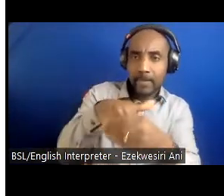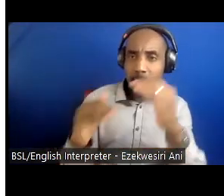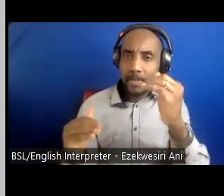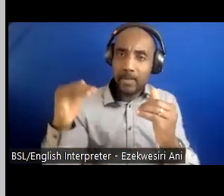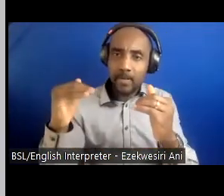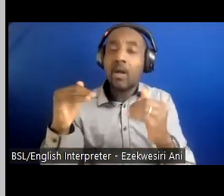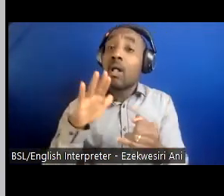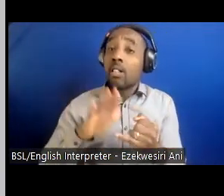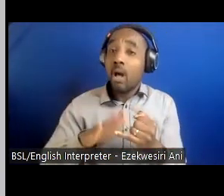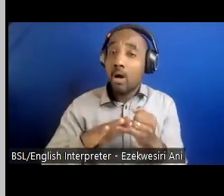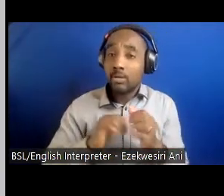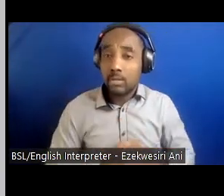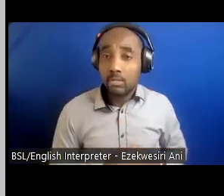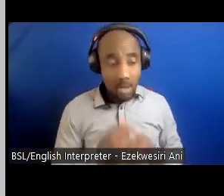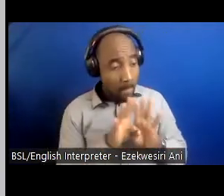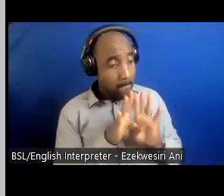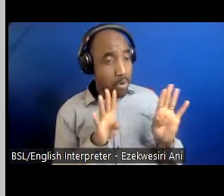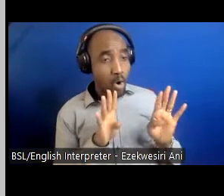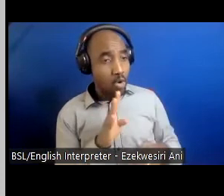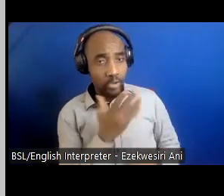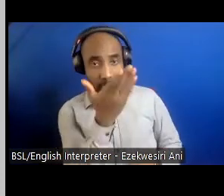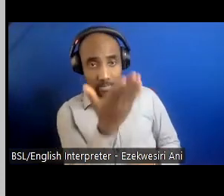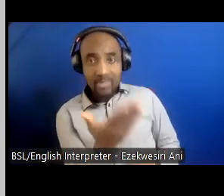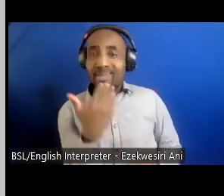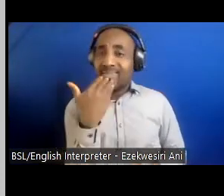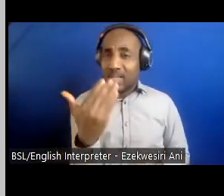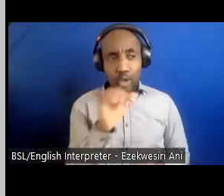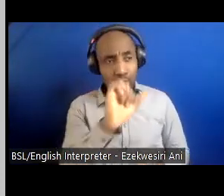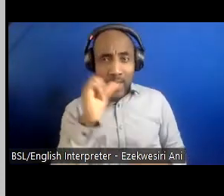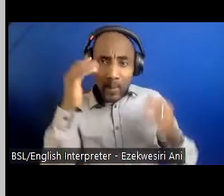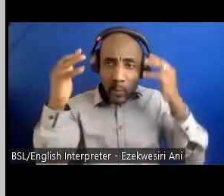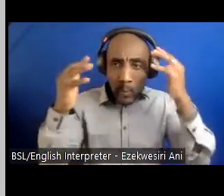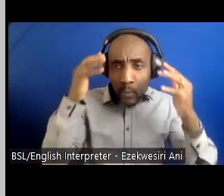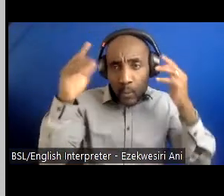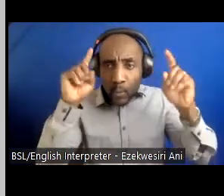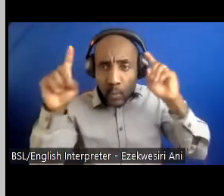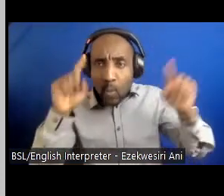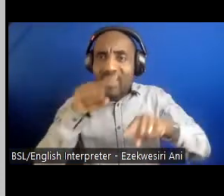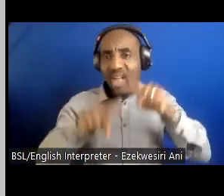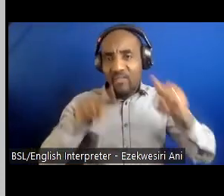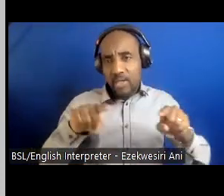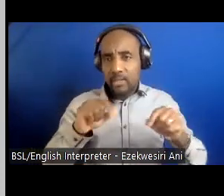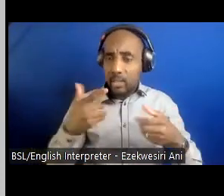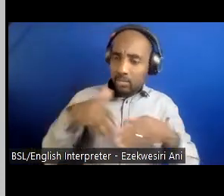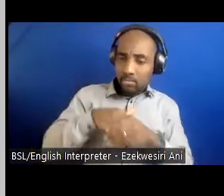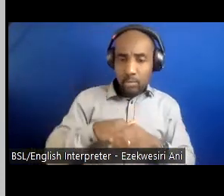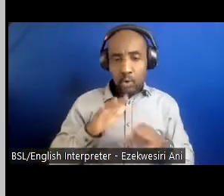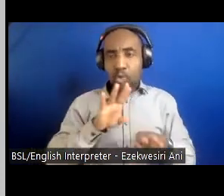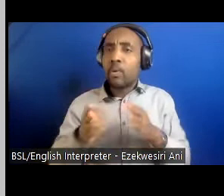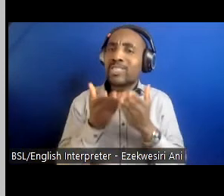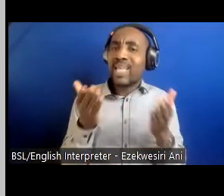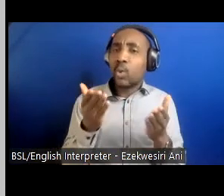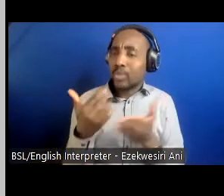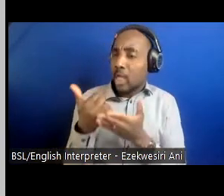Finally, I would like to thank my board who brings so much diversity of thought into our organisation and have supported the team by having